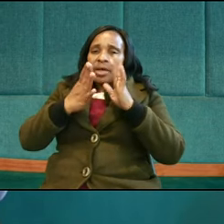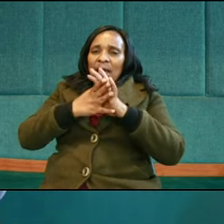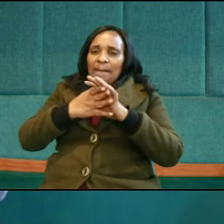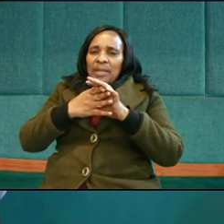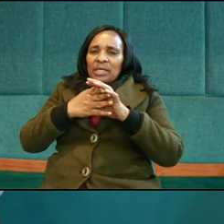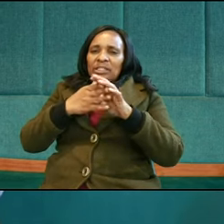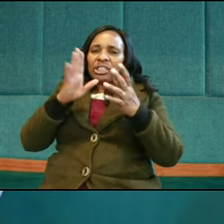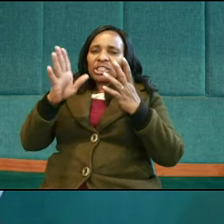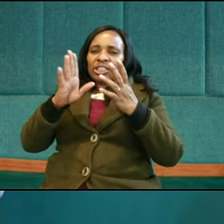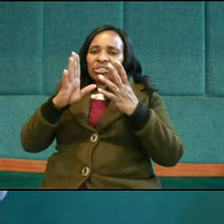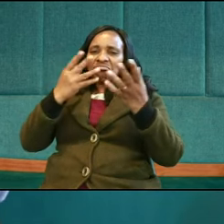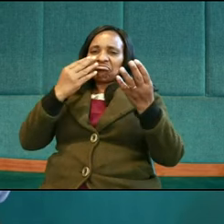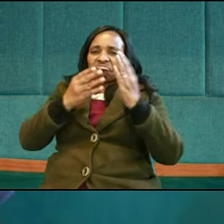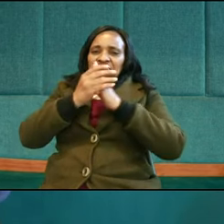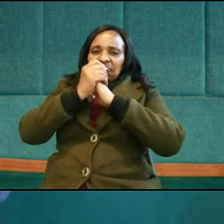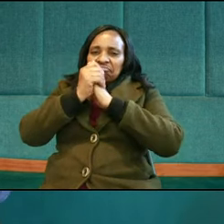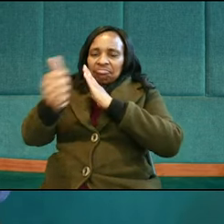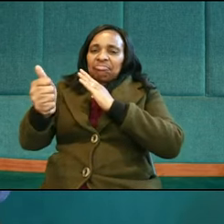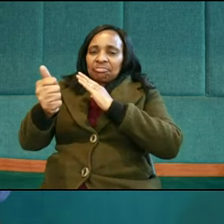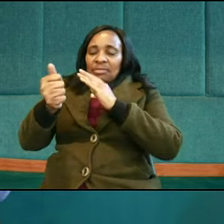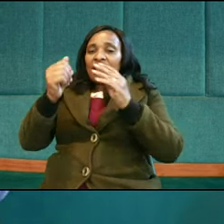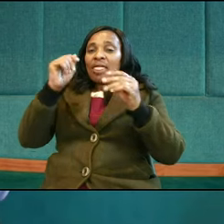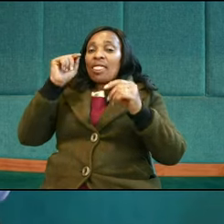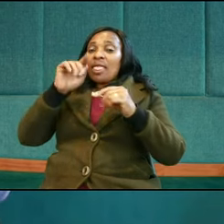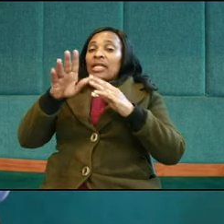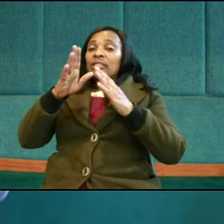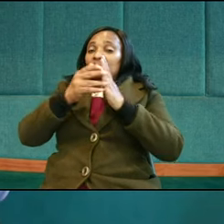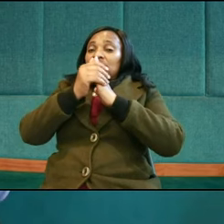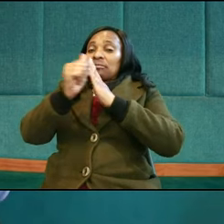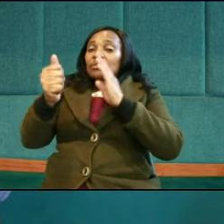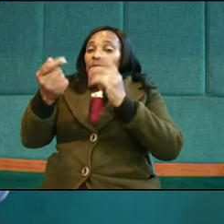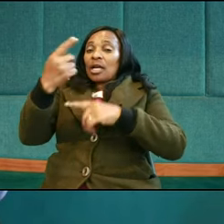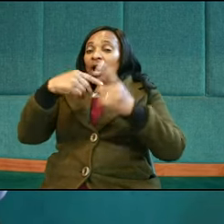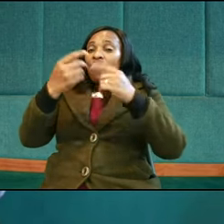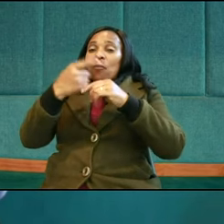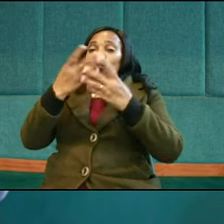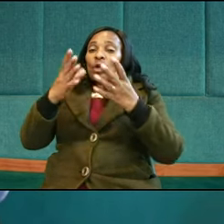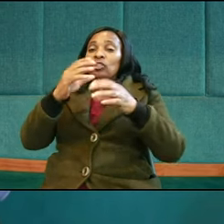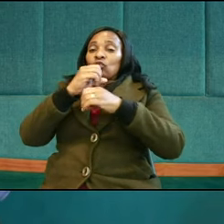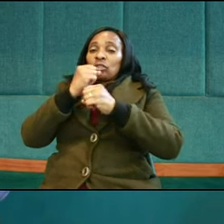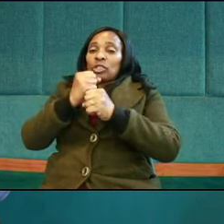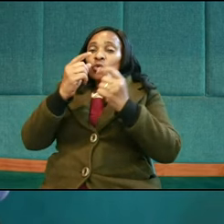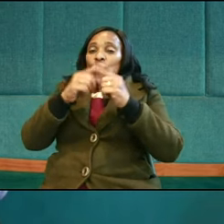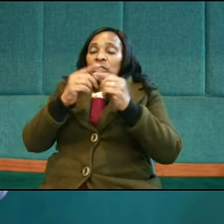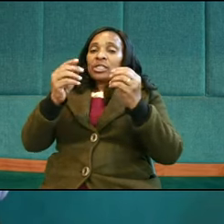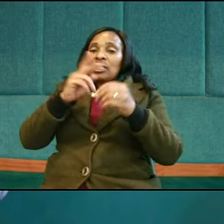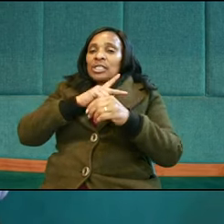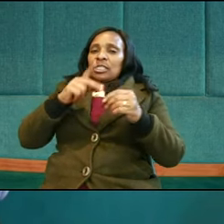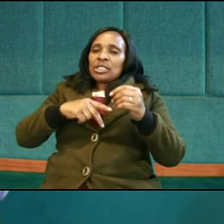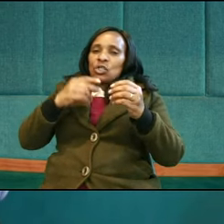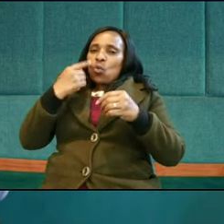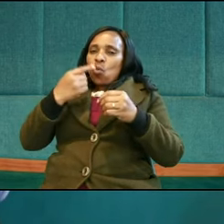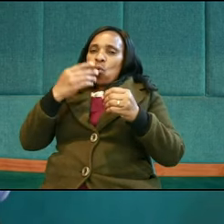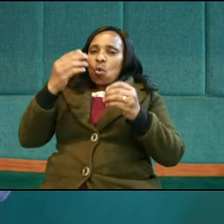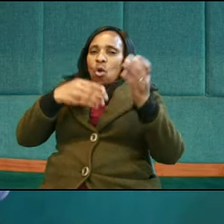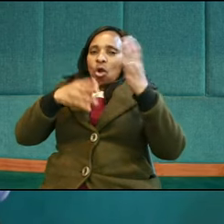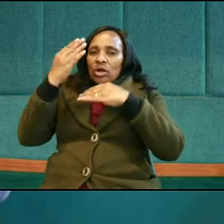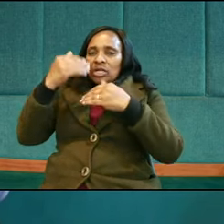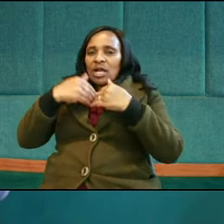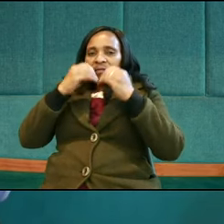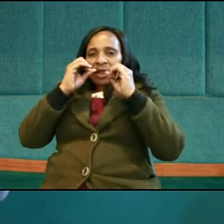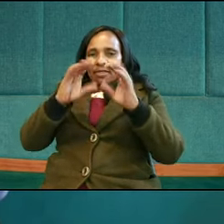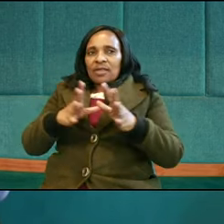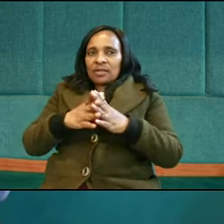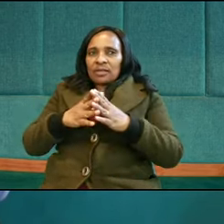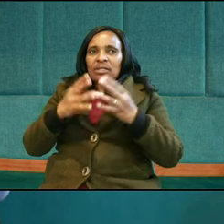And his diplomacy led him to associate with some of the kings that were not godly. And we will also